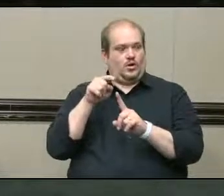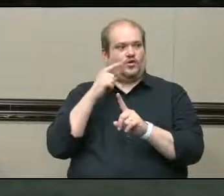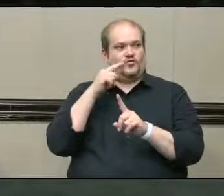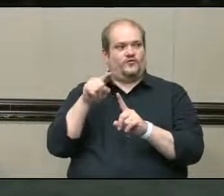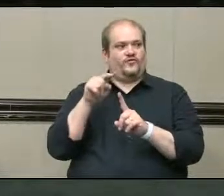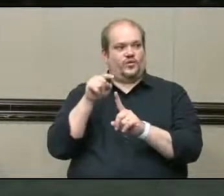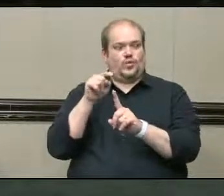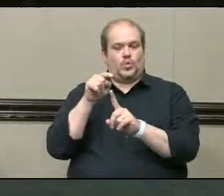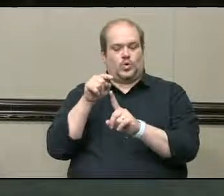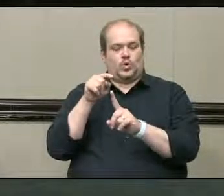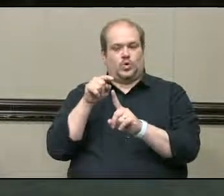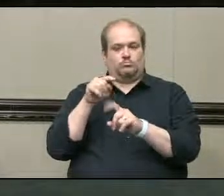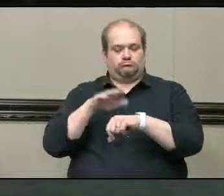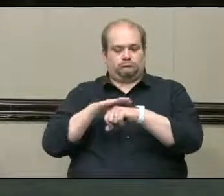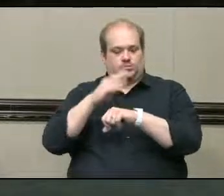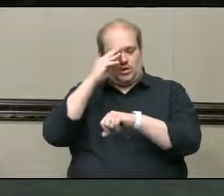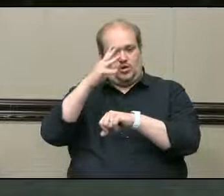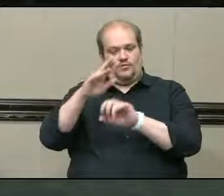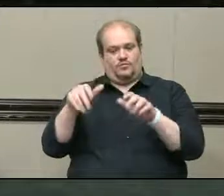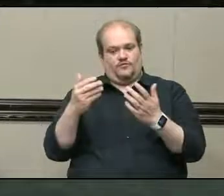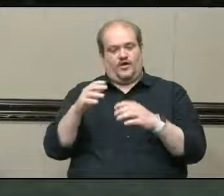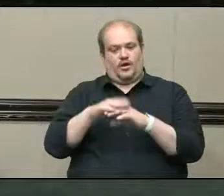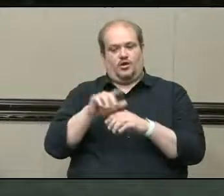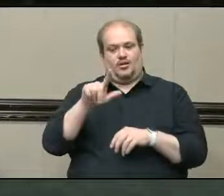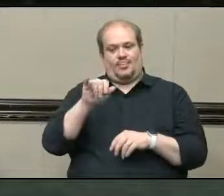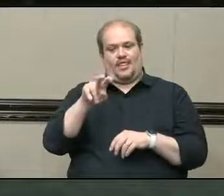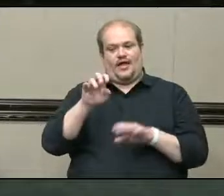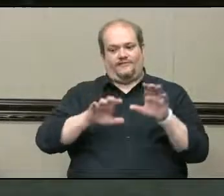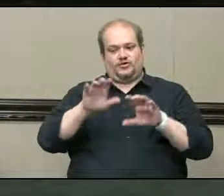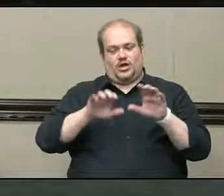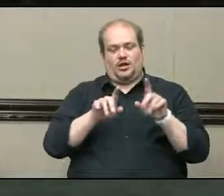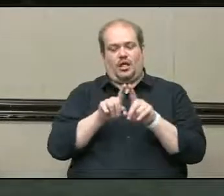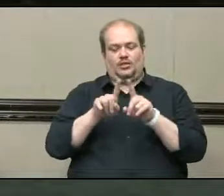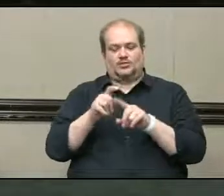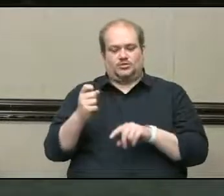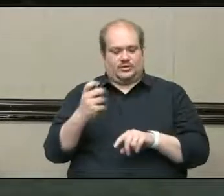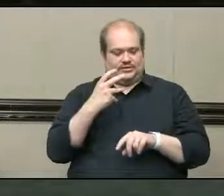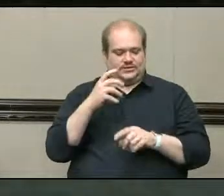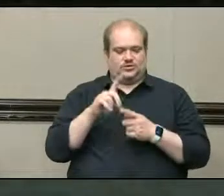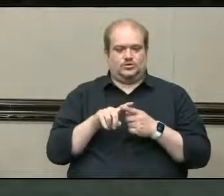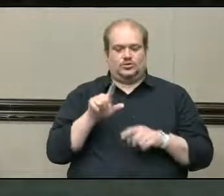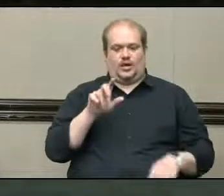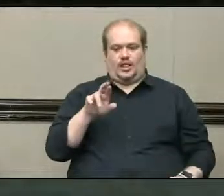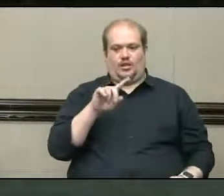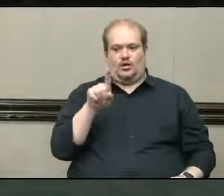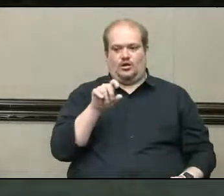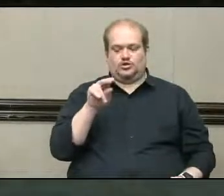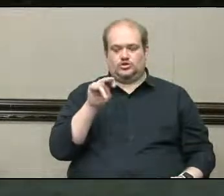to the notifications provided on the live chat. Also, you can send it into